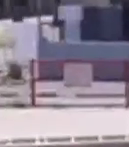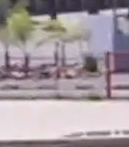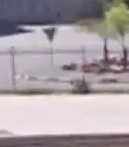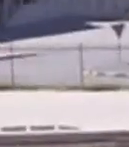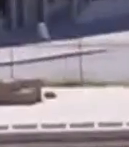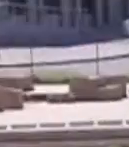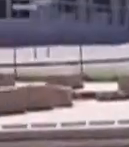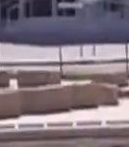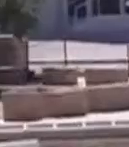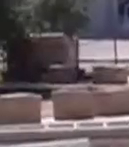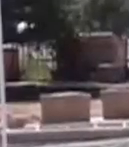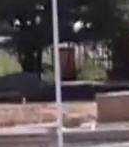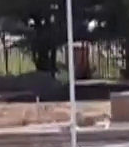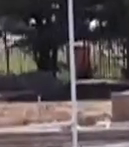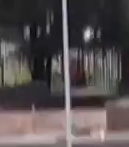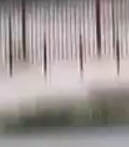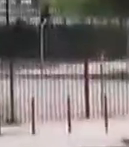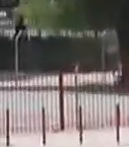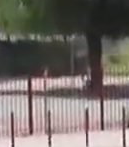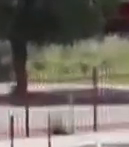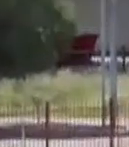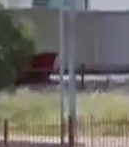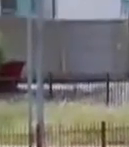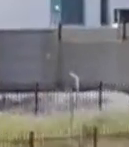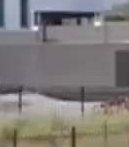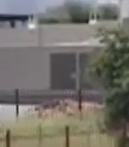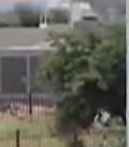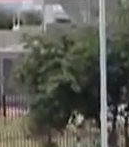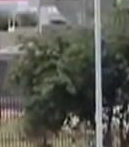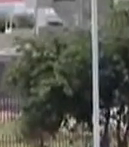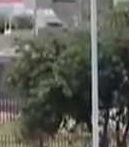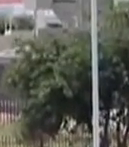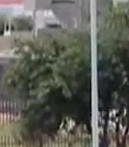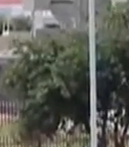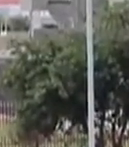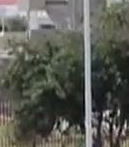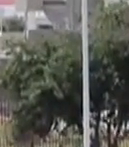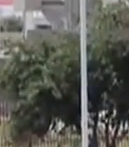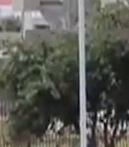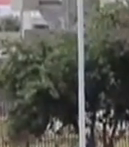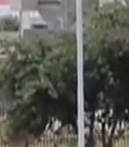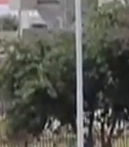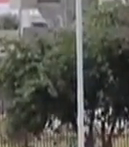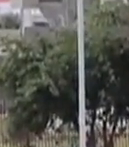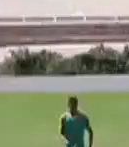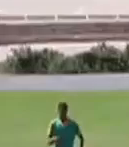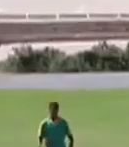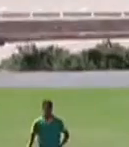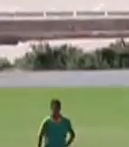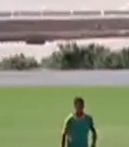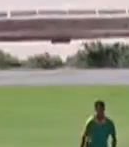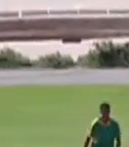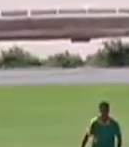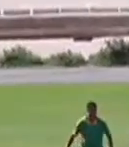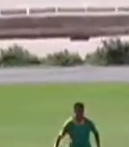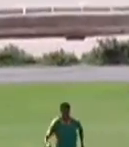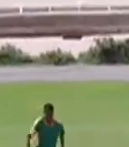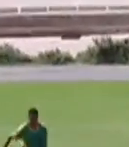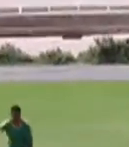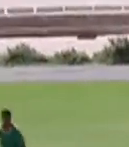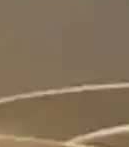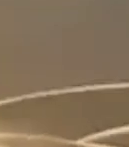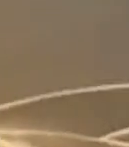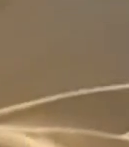as well as the biggest misses. It's the MTC Hop Soul Youth League Soccer Show,